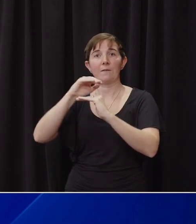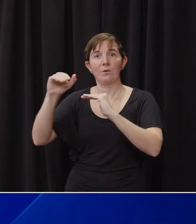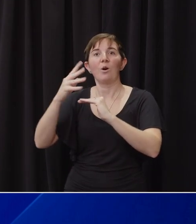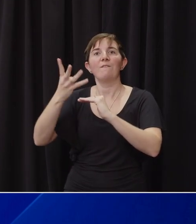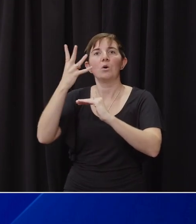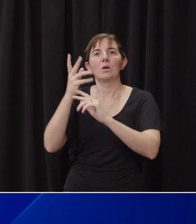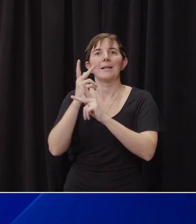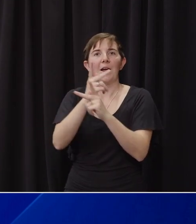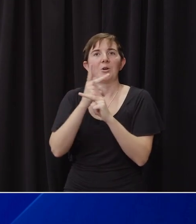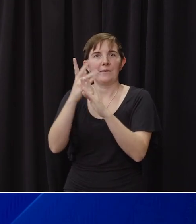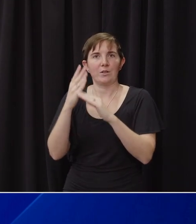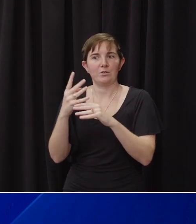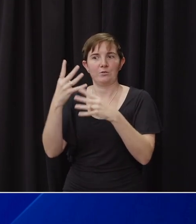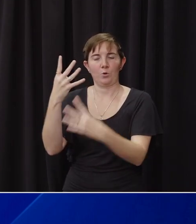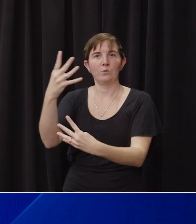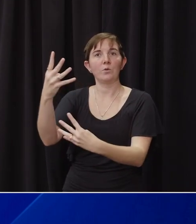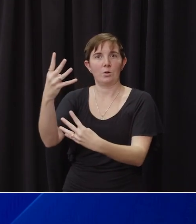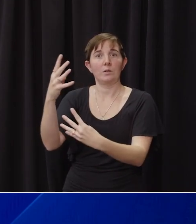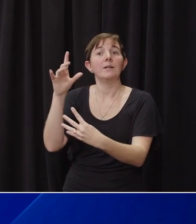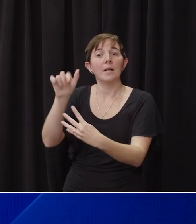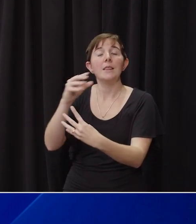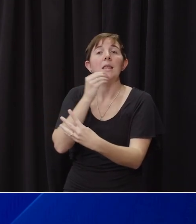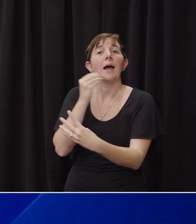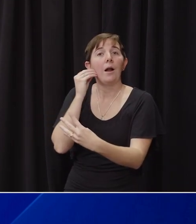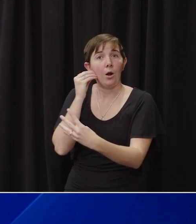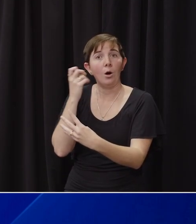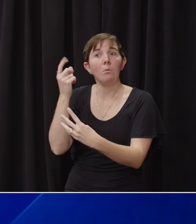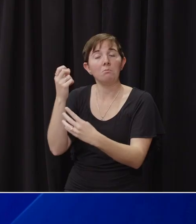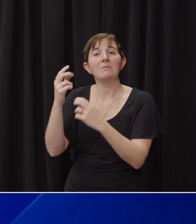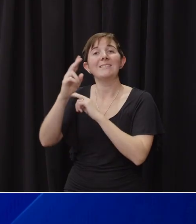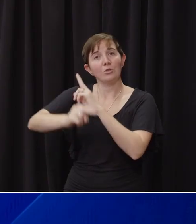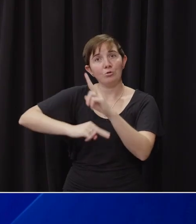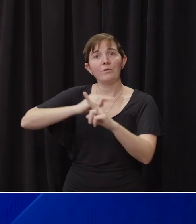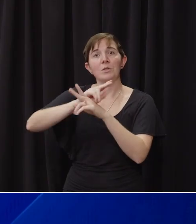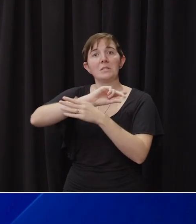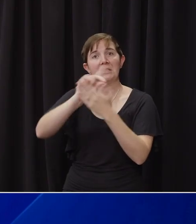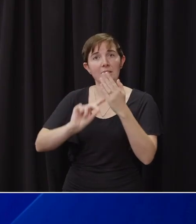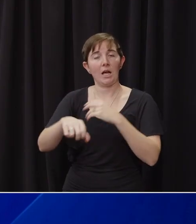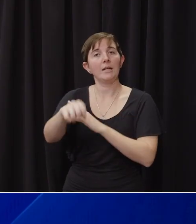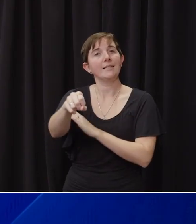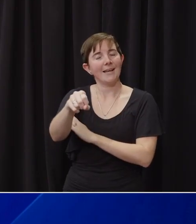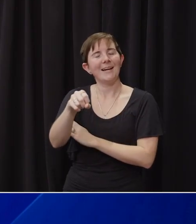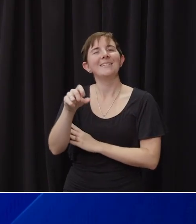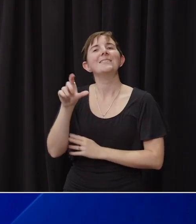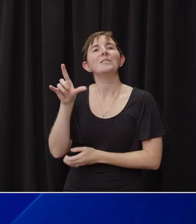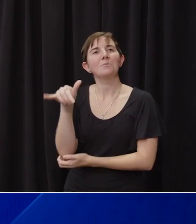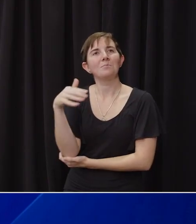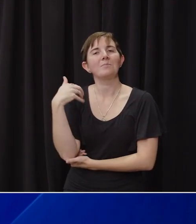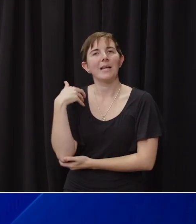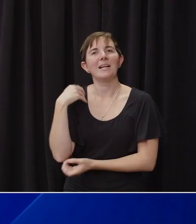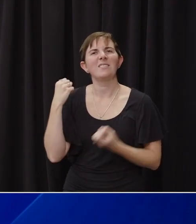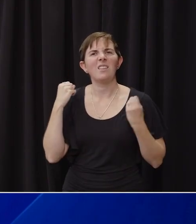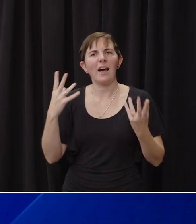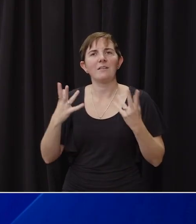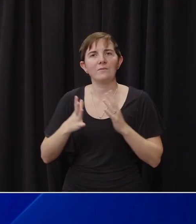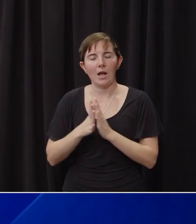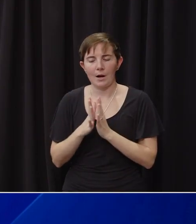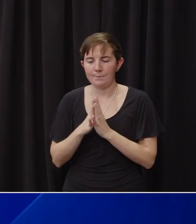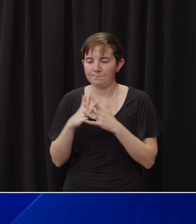floor. That home, although it is universally designed, it has a lot